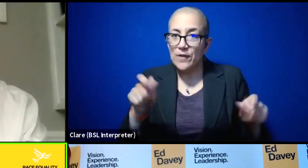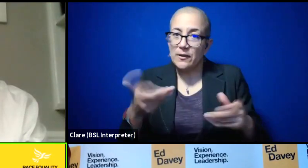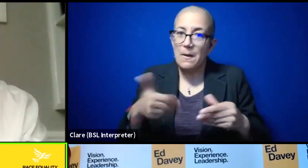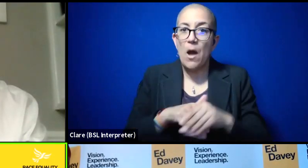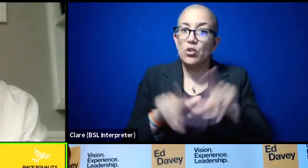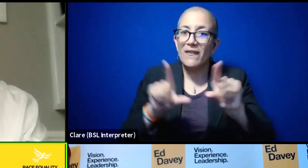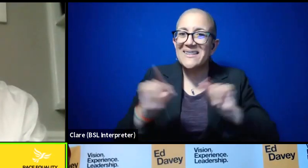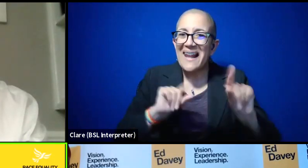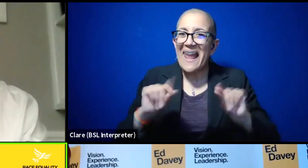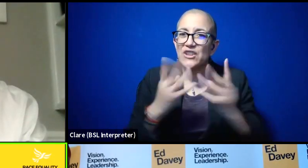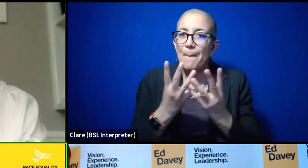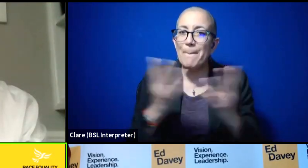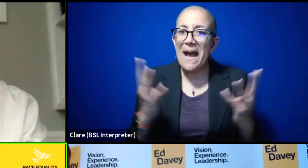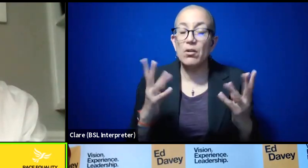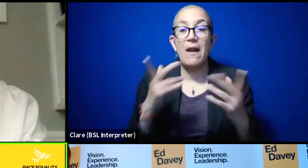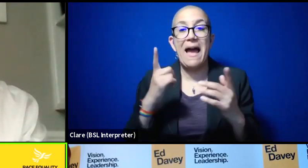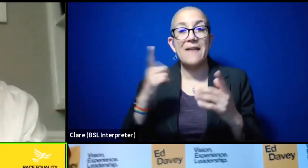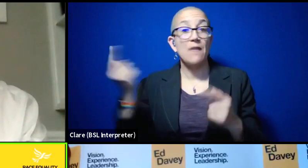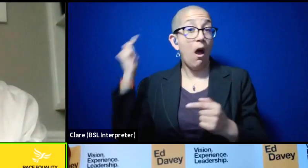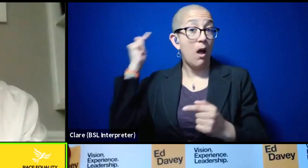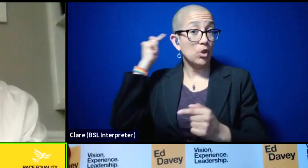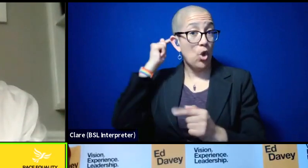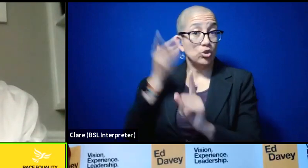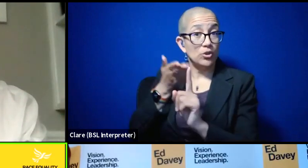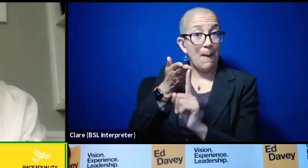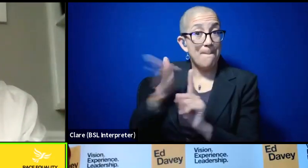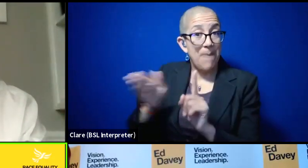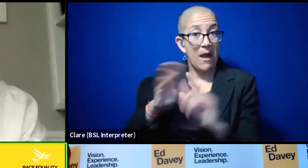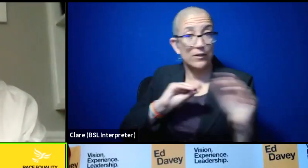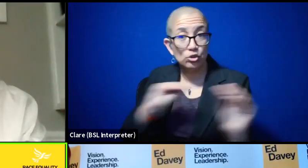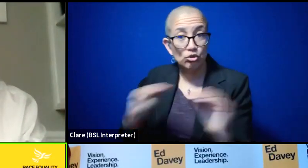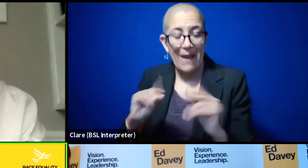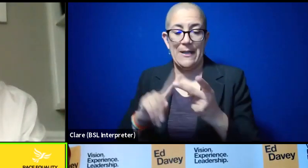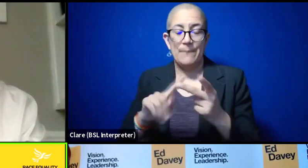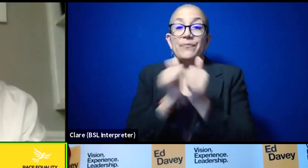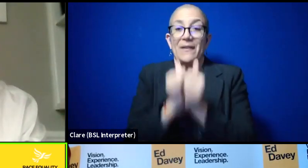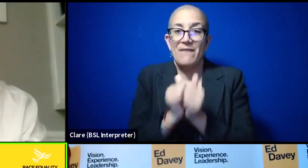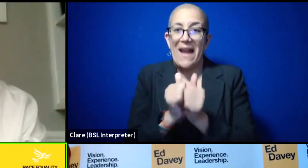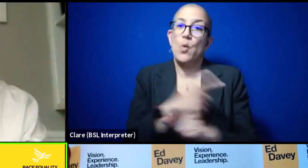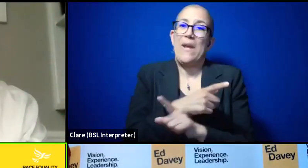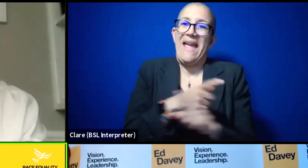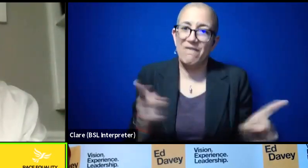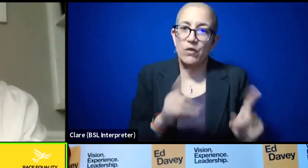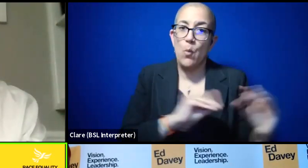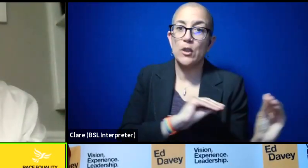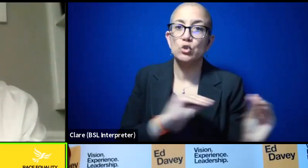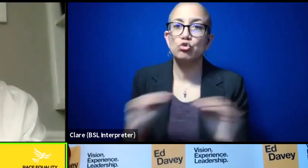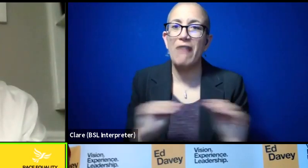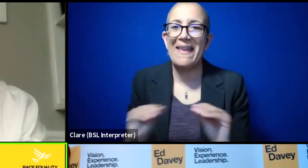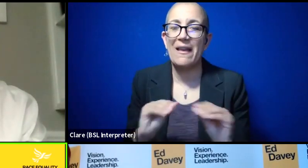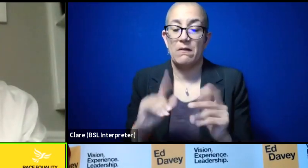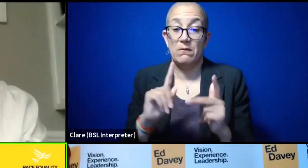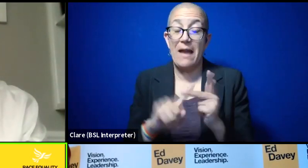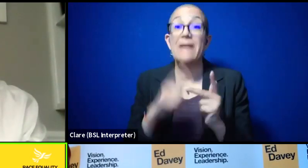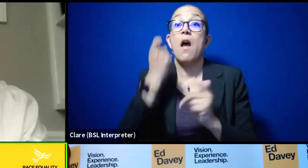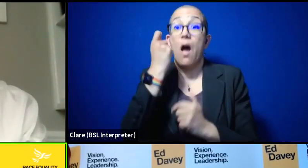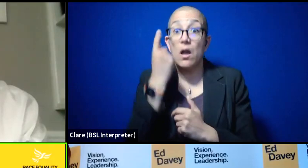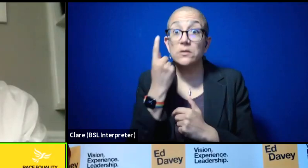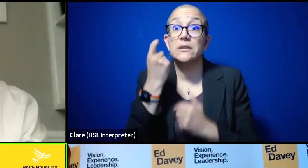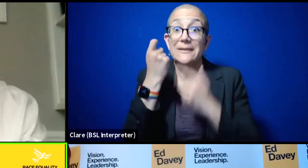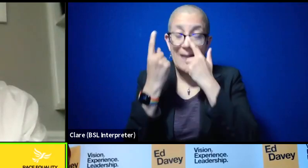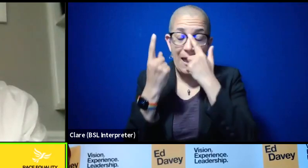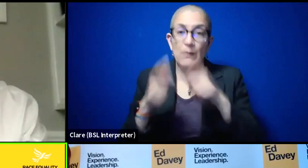has unconscious bias training, valuing everyone training, understand what people of